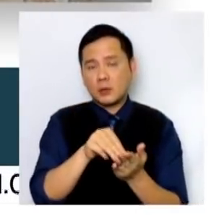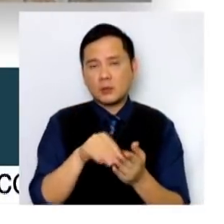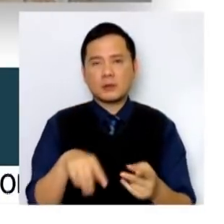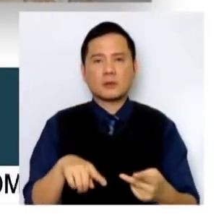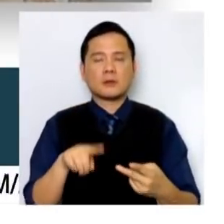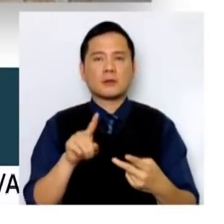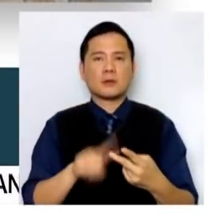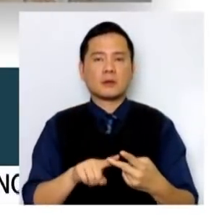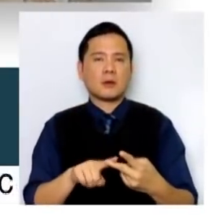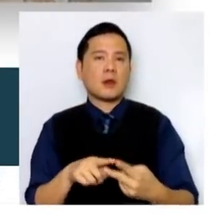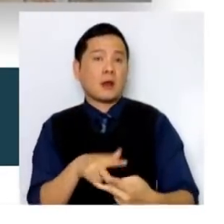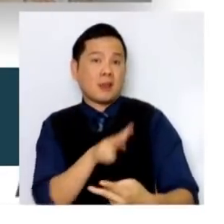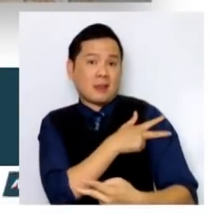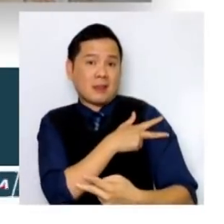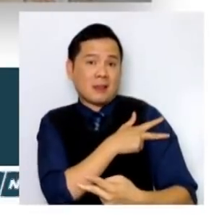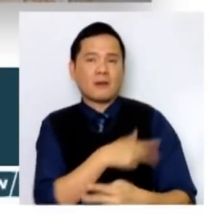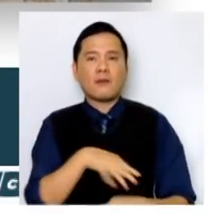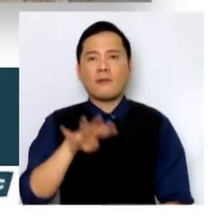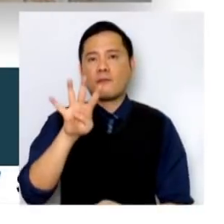4 million.